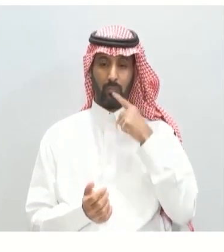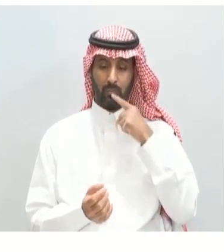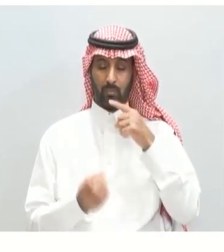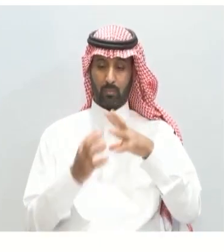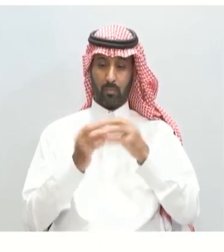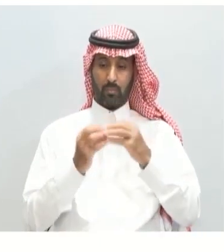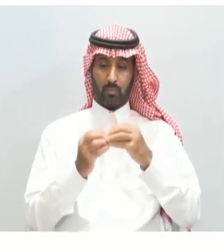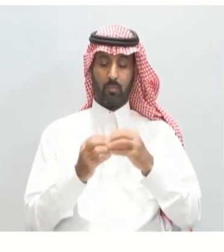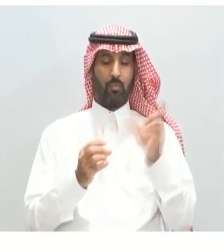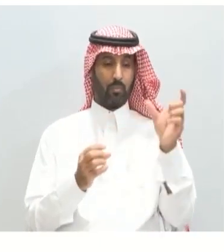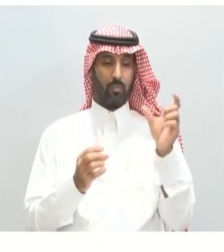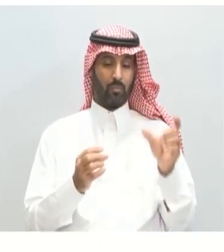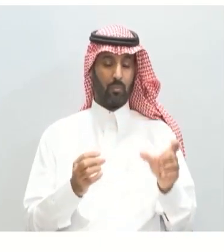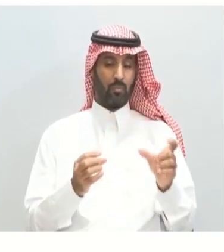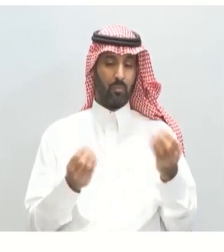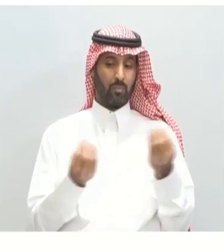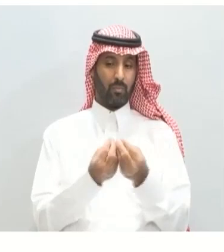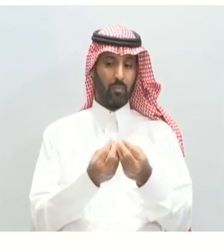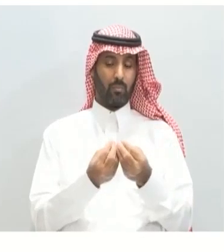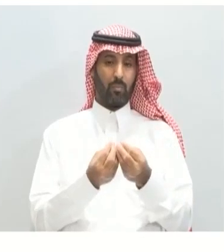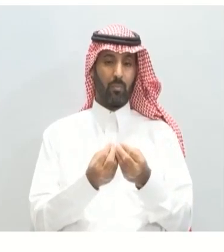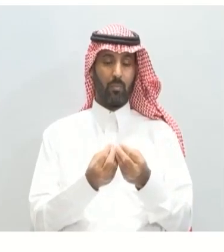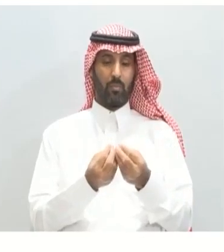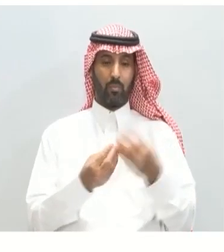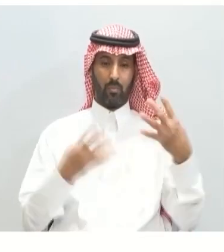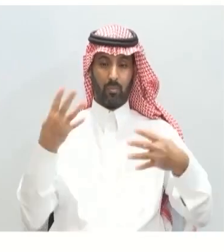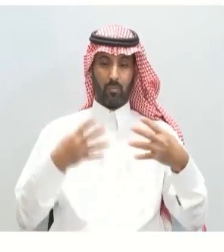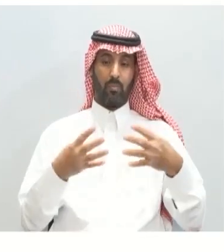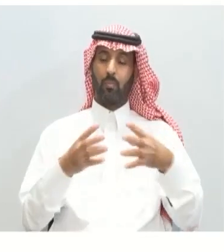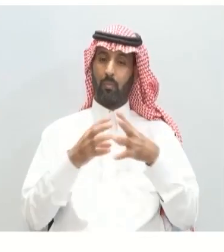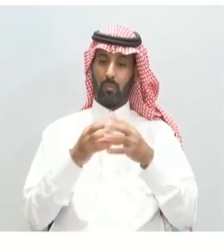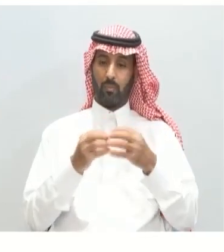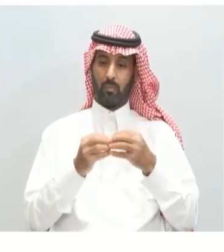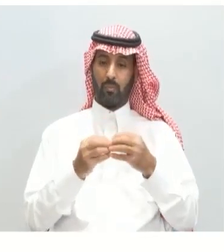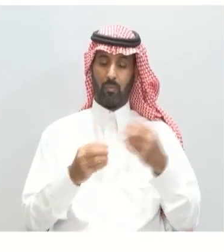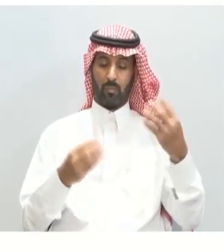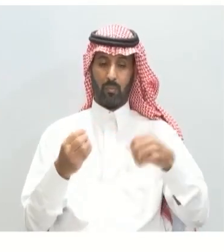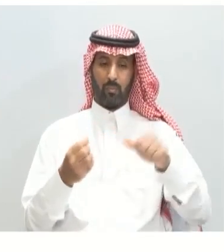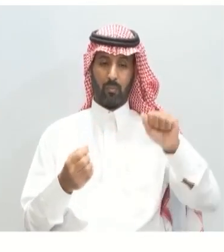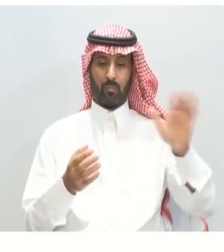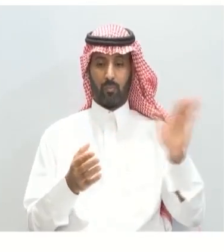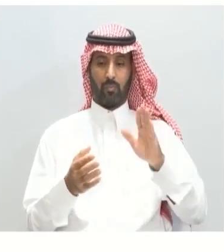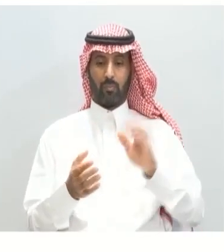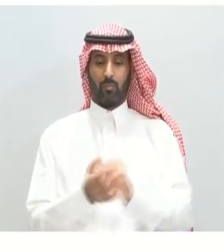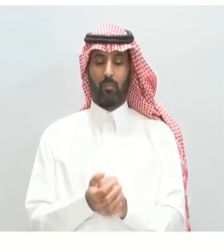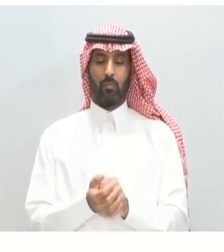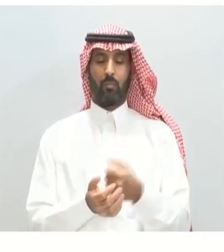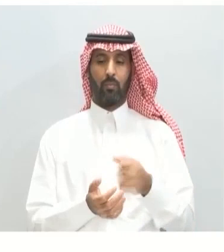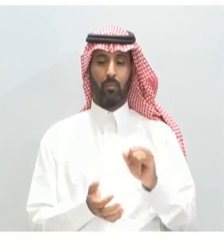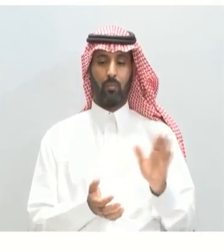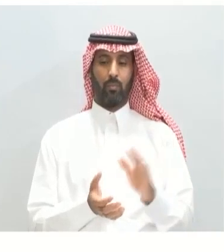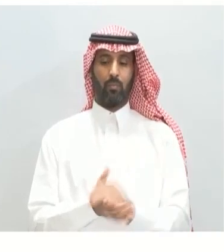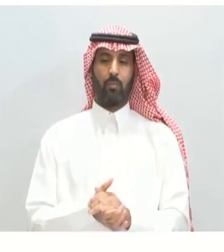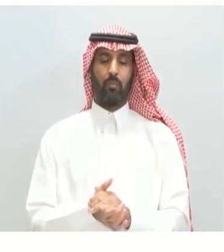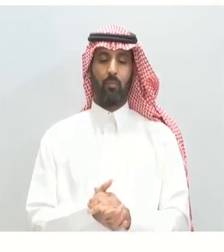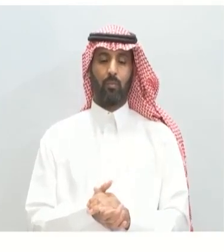be matching these words here from 1 to 9 with their meanings here from A to I. Of